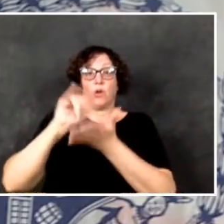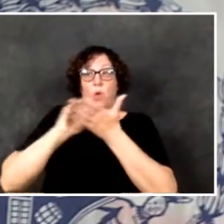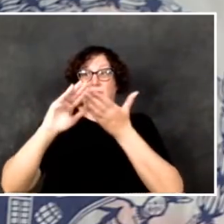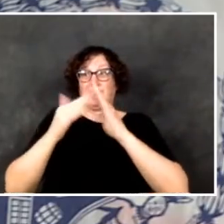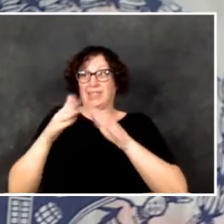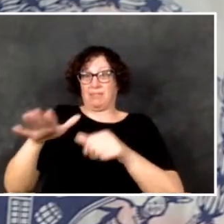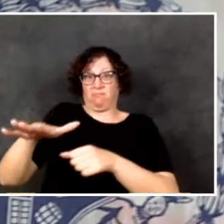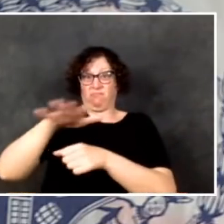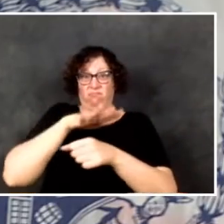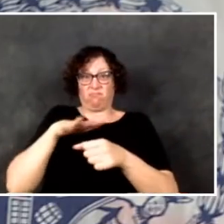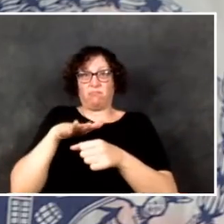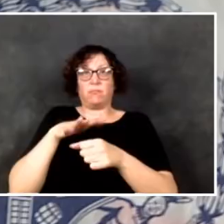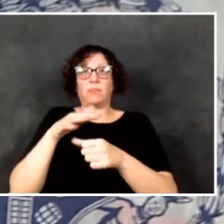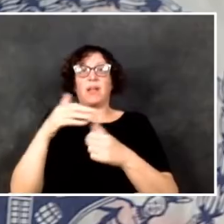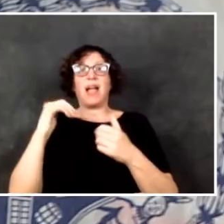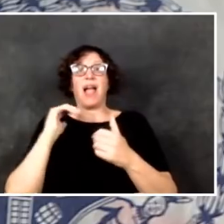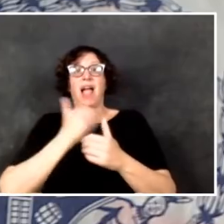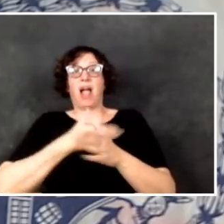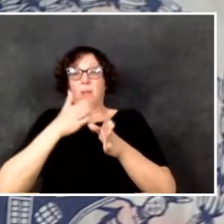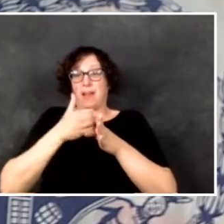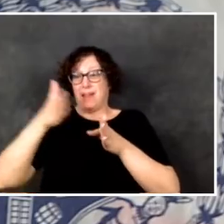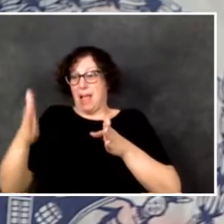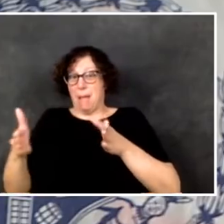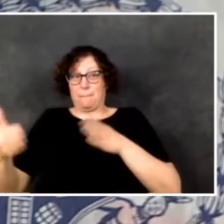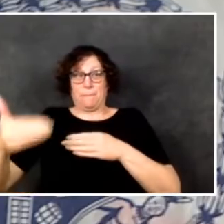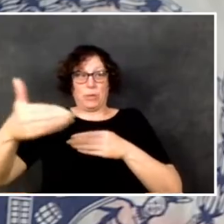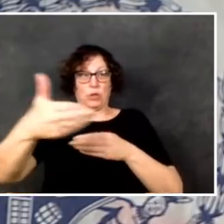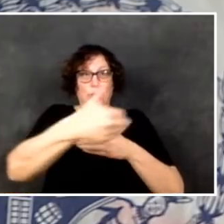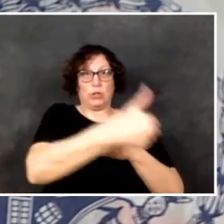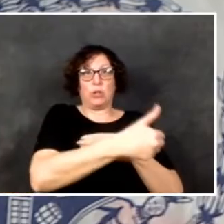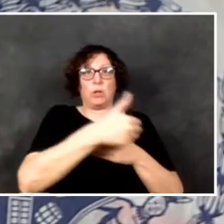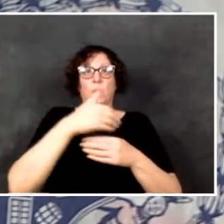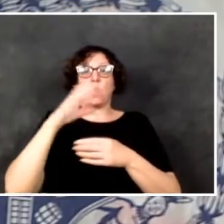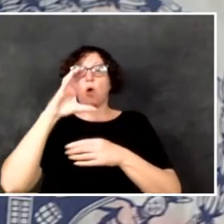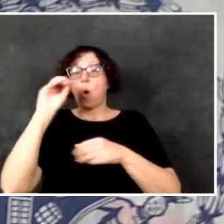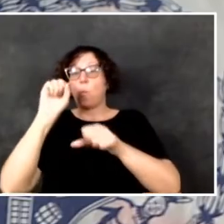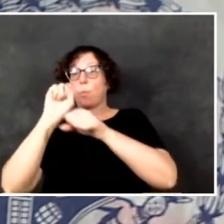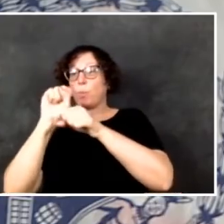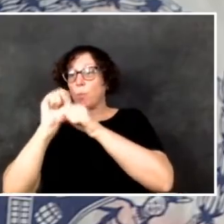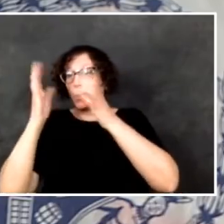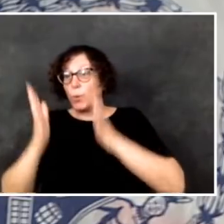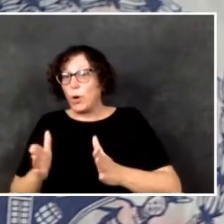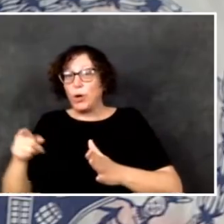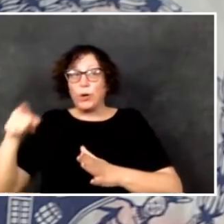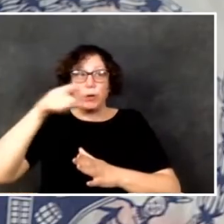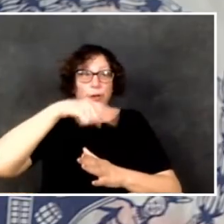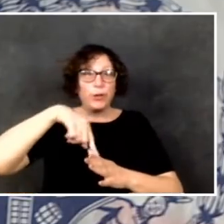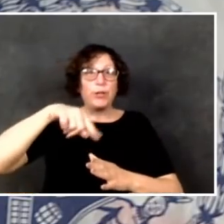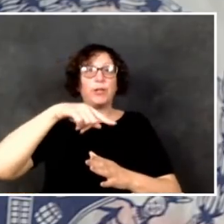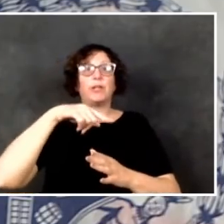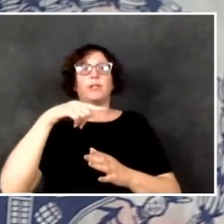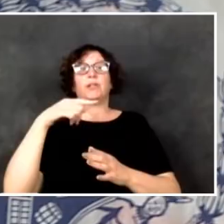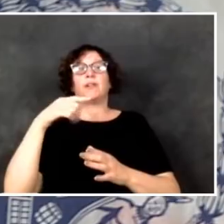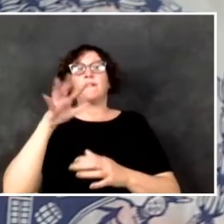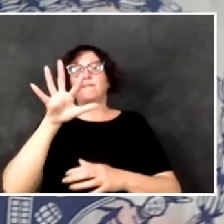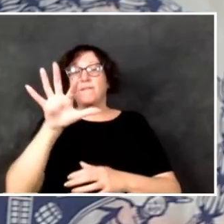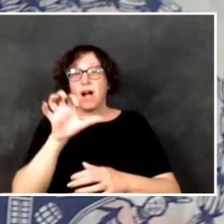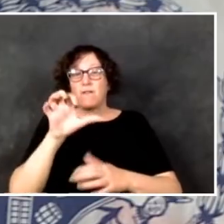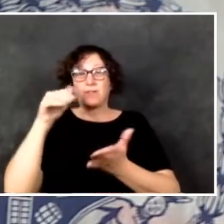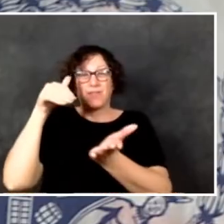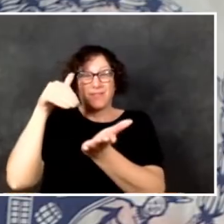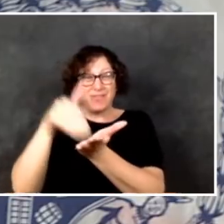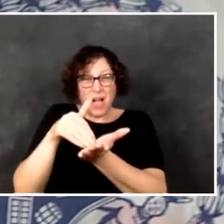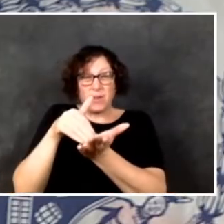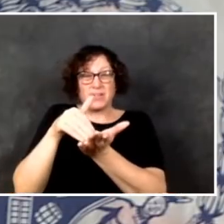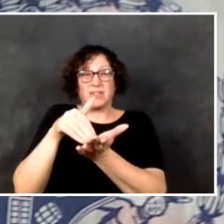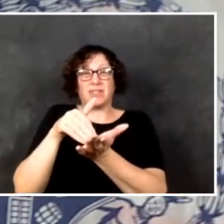the parents who go to, whose kids go to the same schools as us. There's 500,000 human beings who are